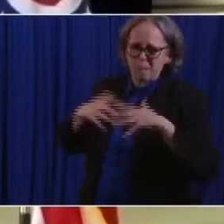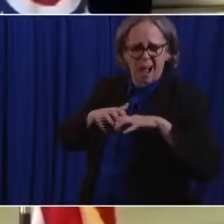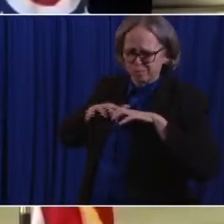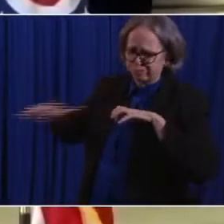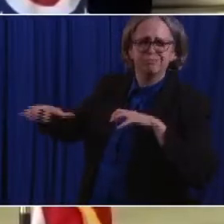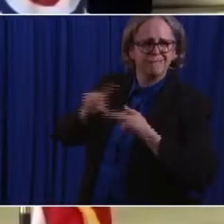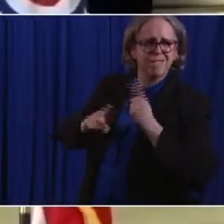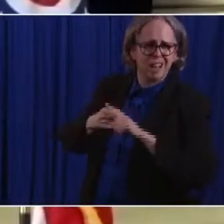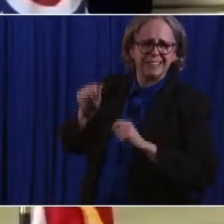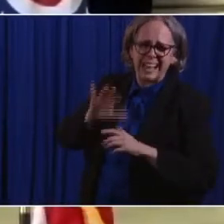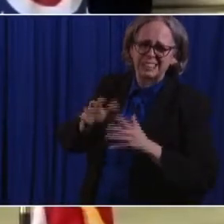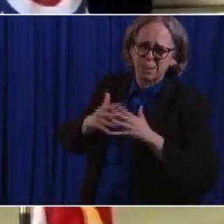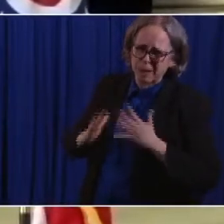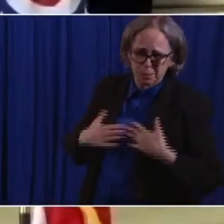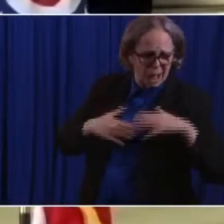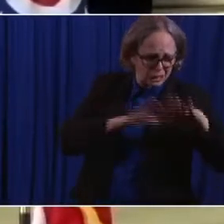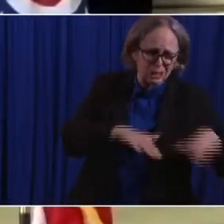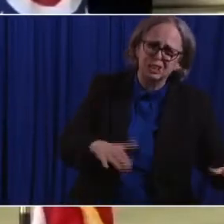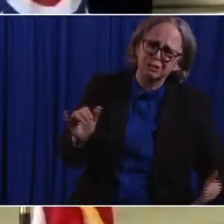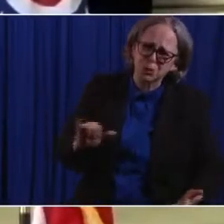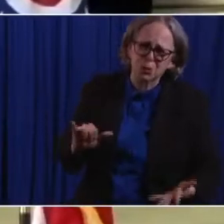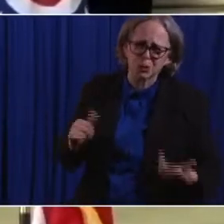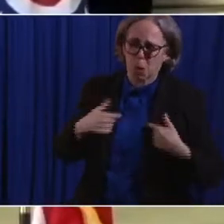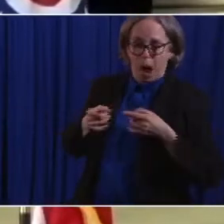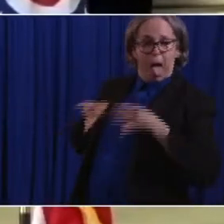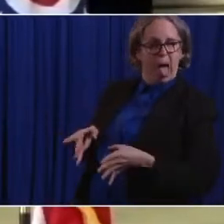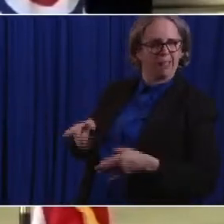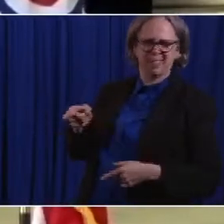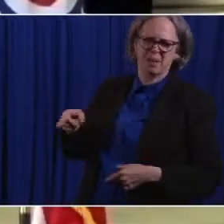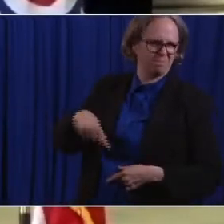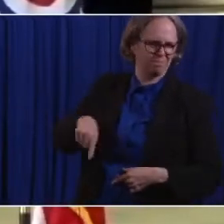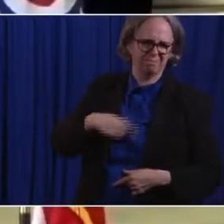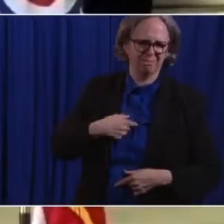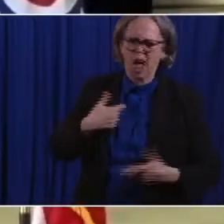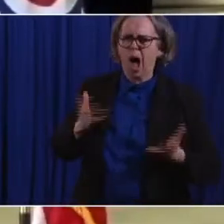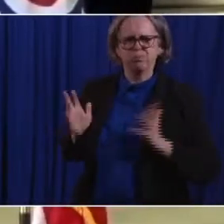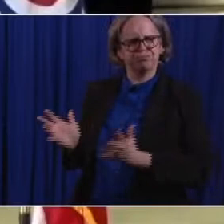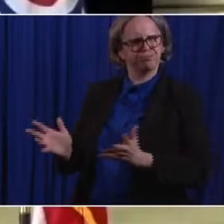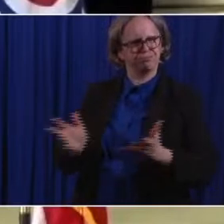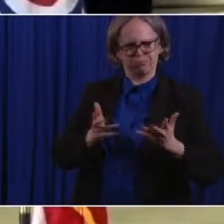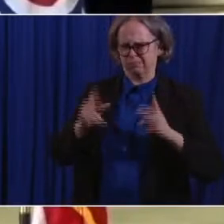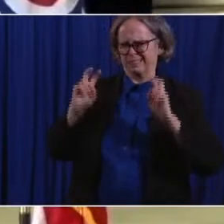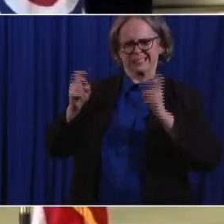children, who I've talked with about this. And